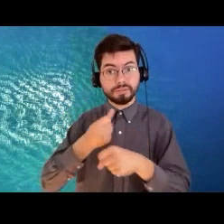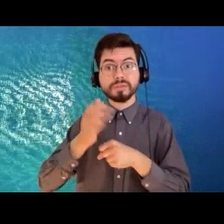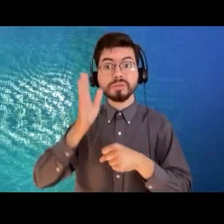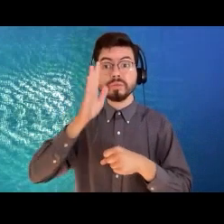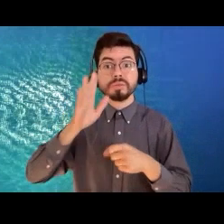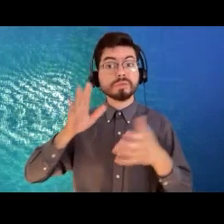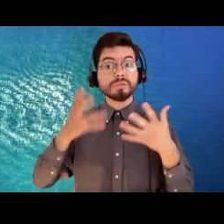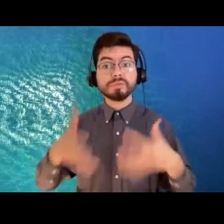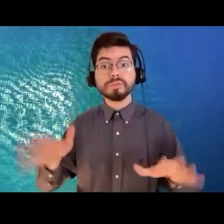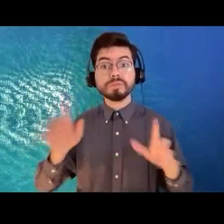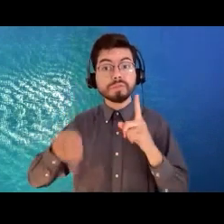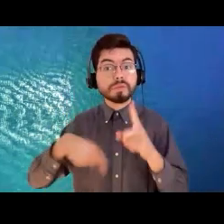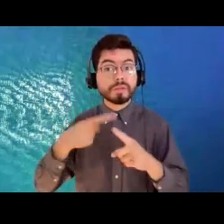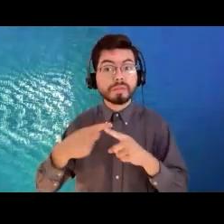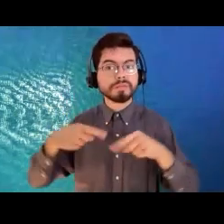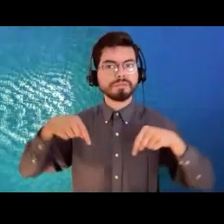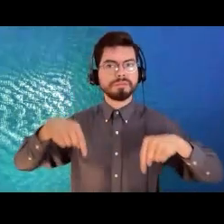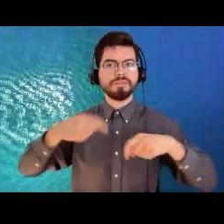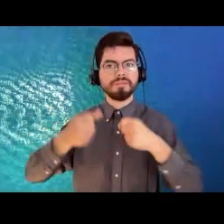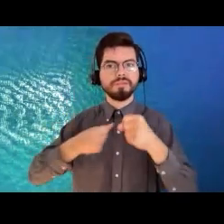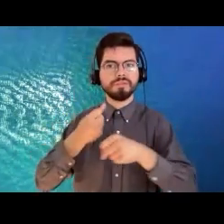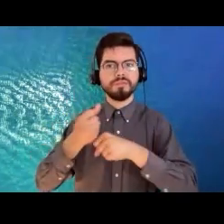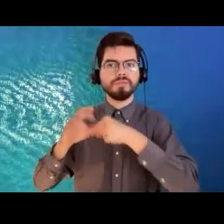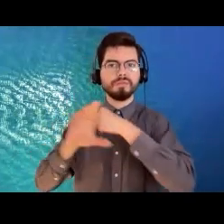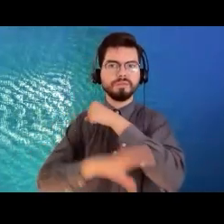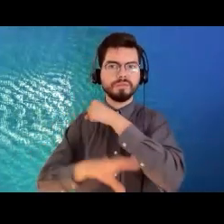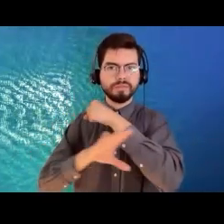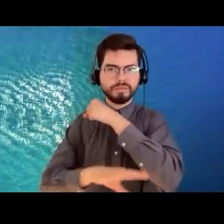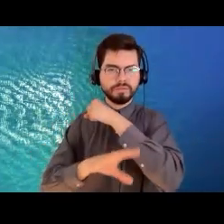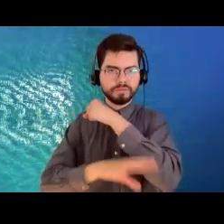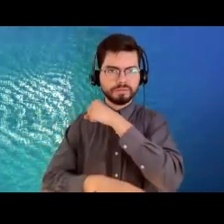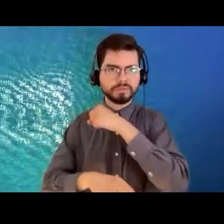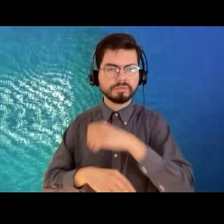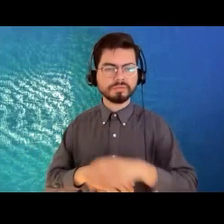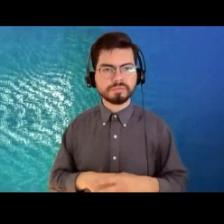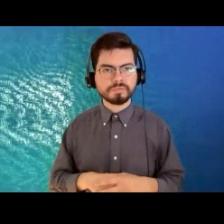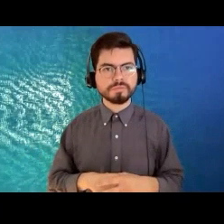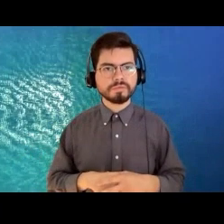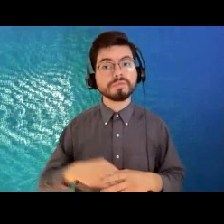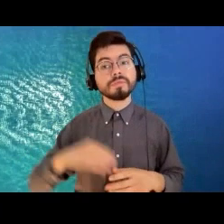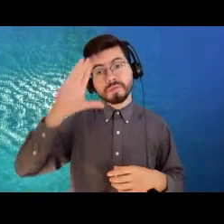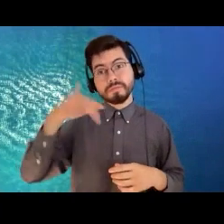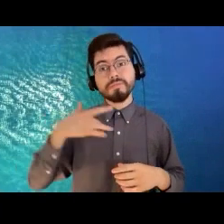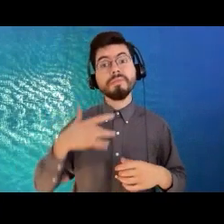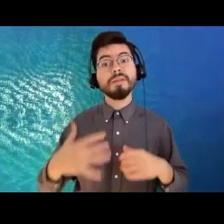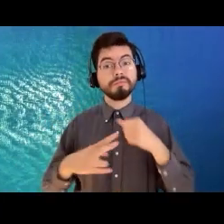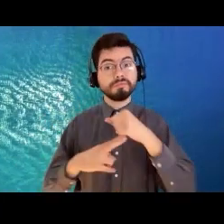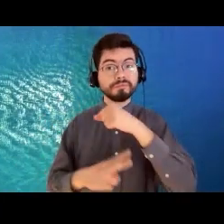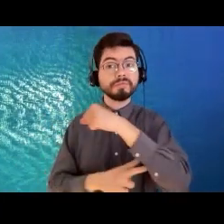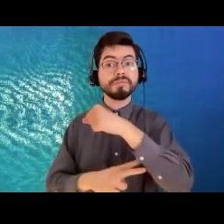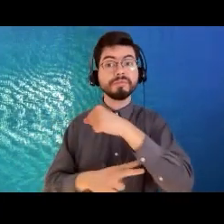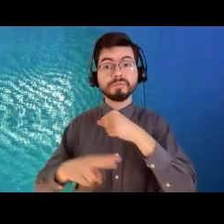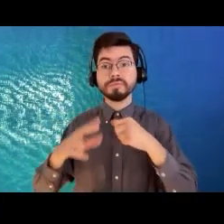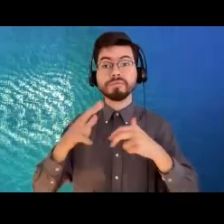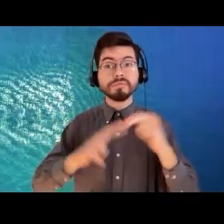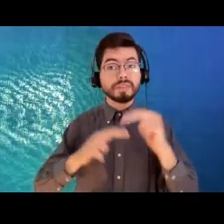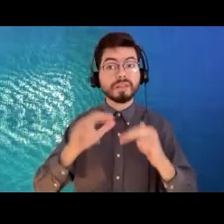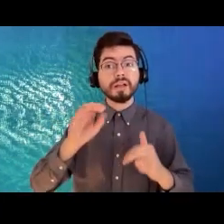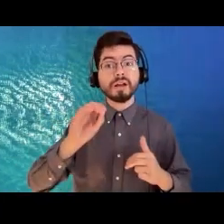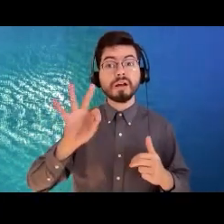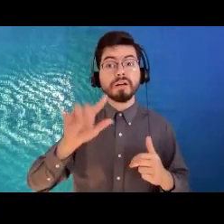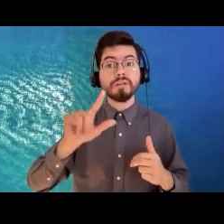fall. And another opportunity here where we build these bridges mostly offline. We don't try and